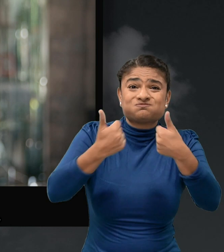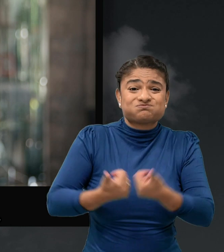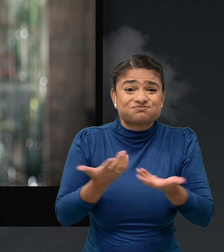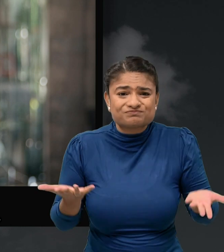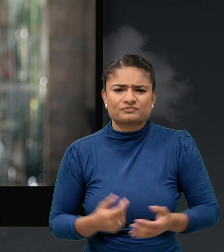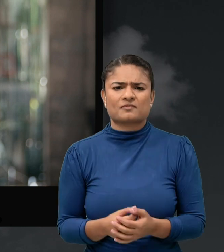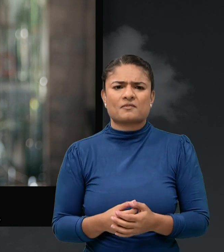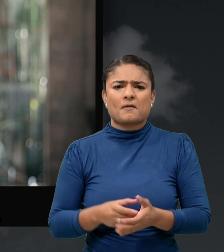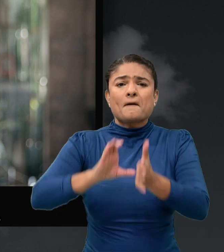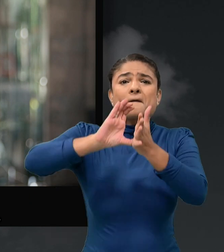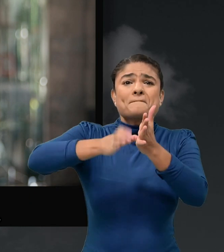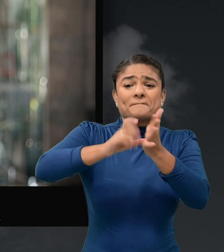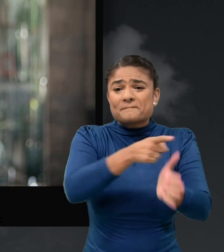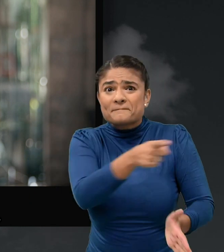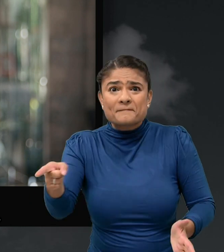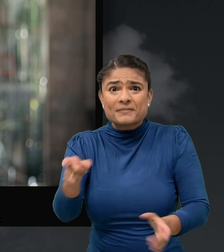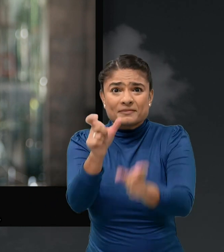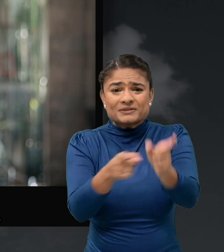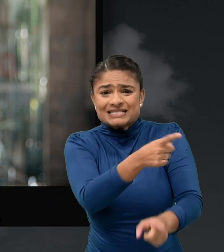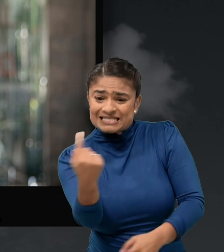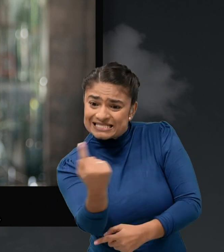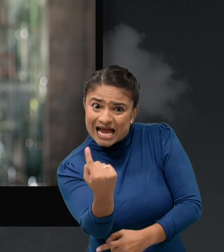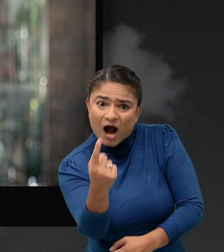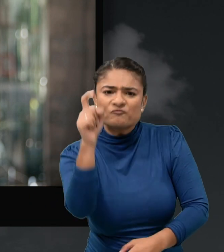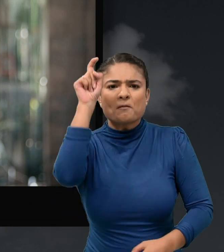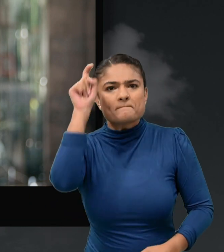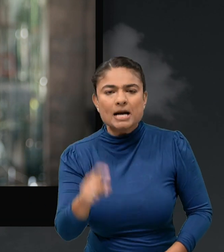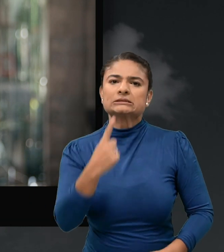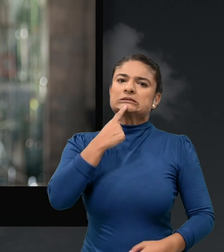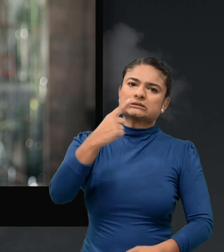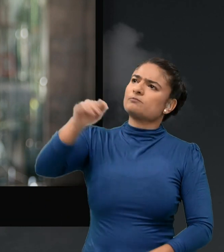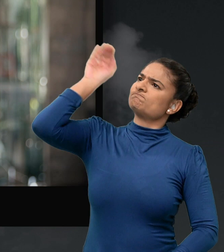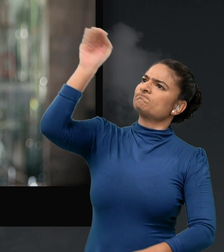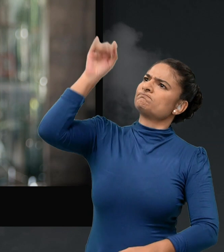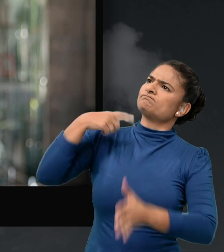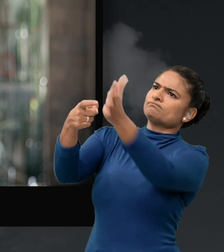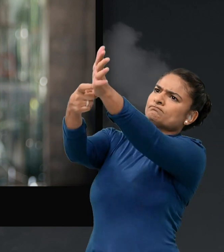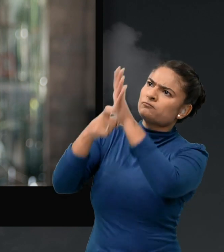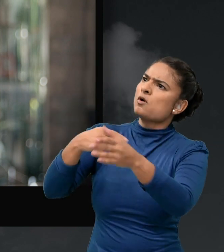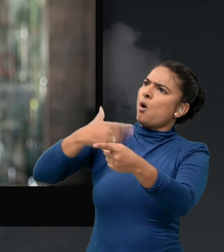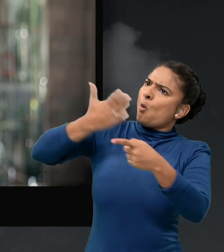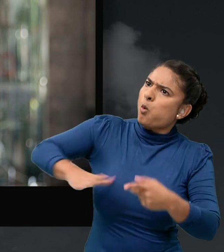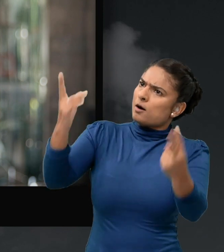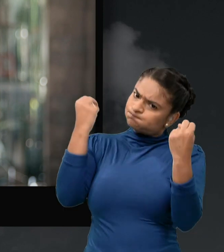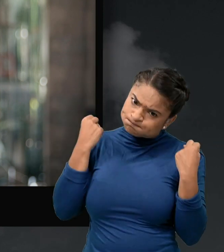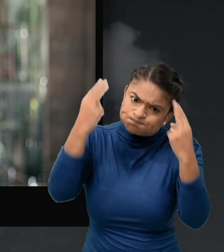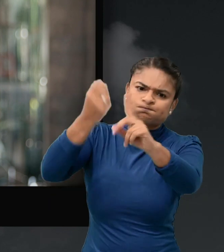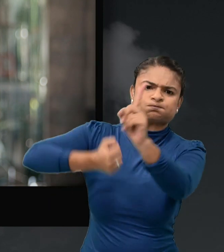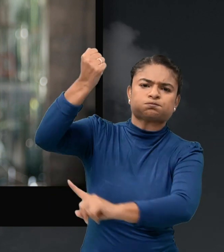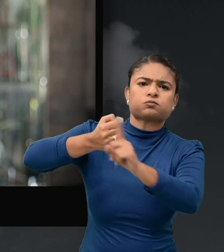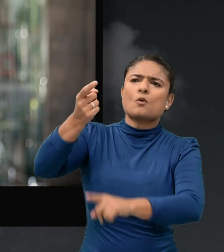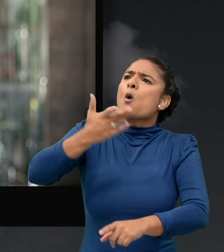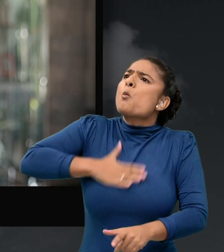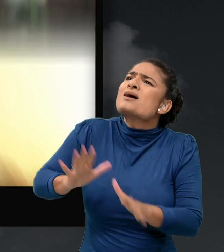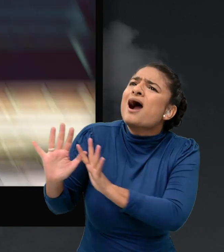it needs to come from disabled people themselves to say what is it that they want and how is